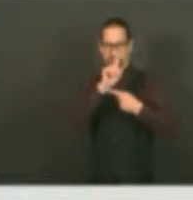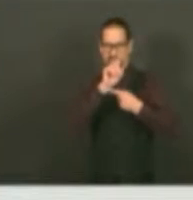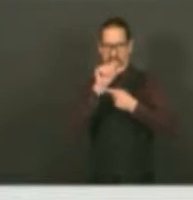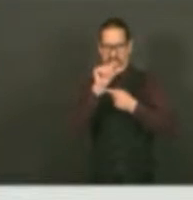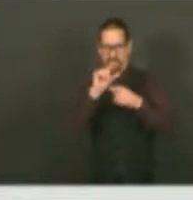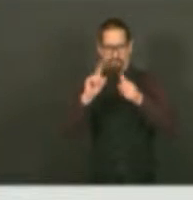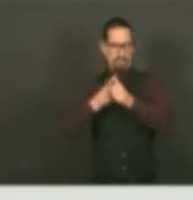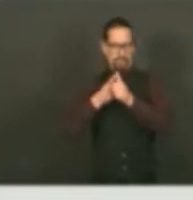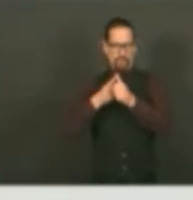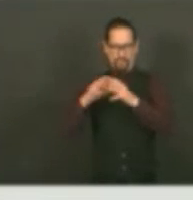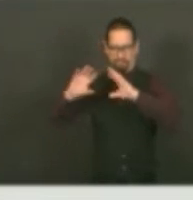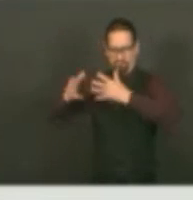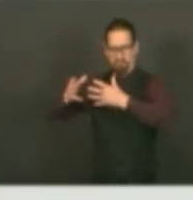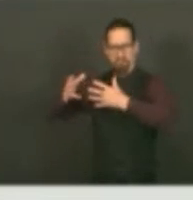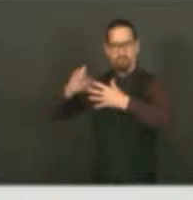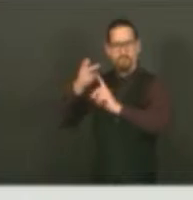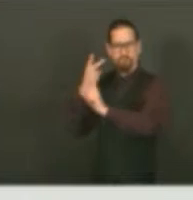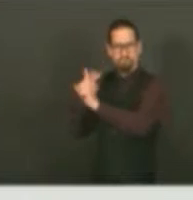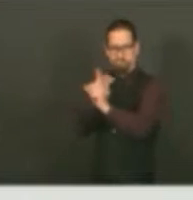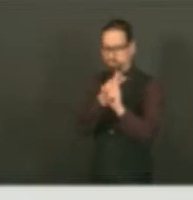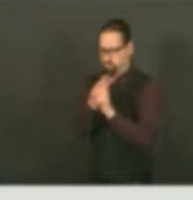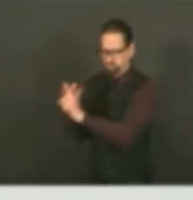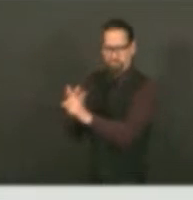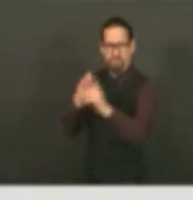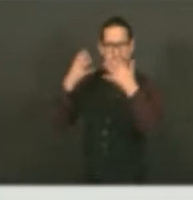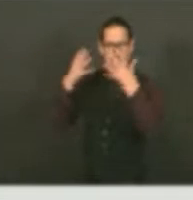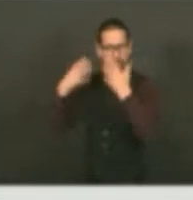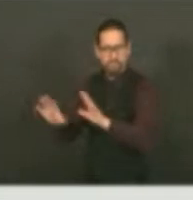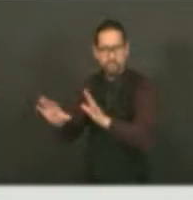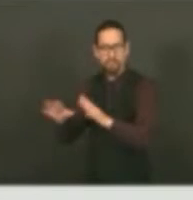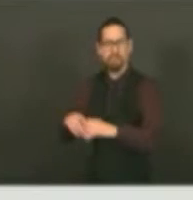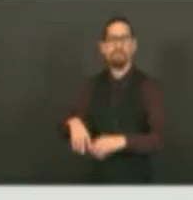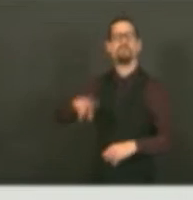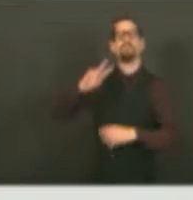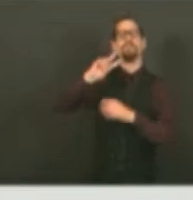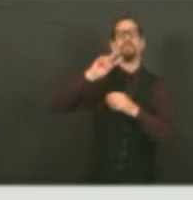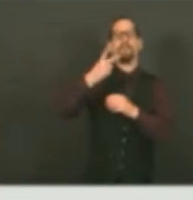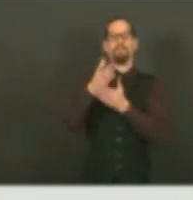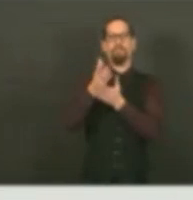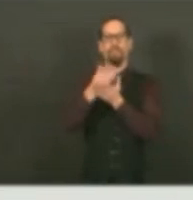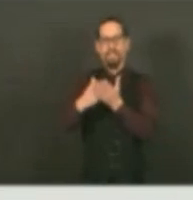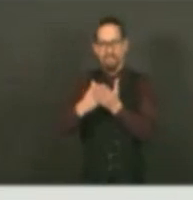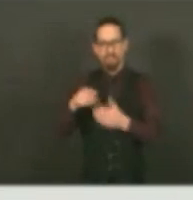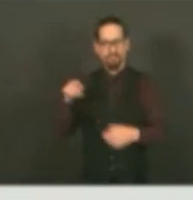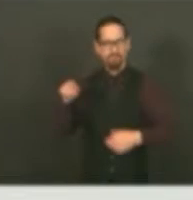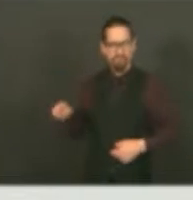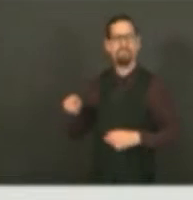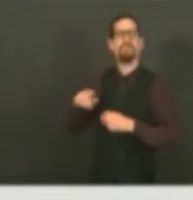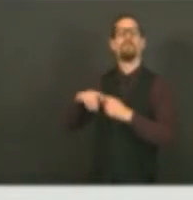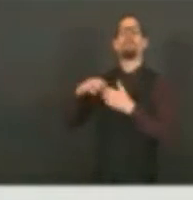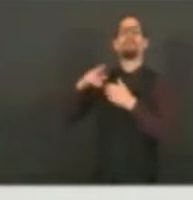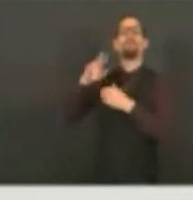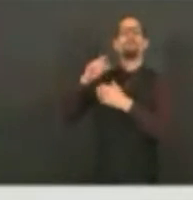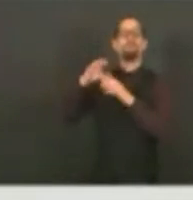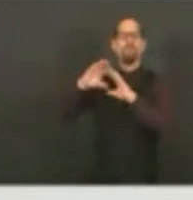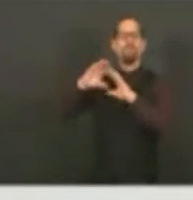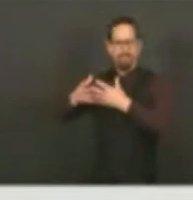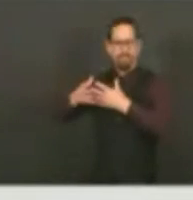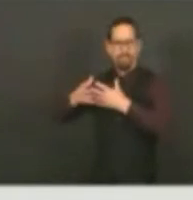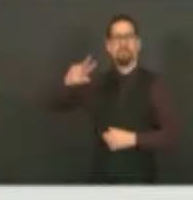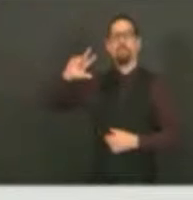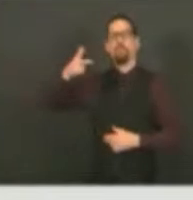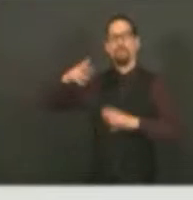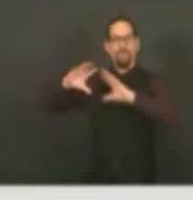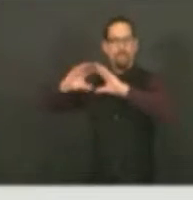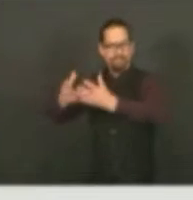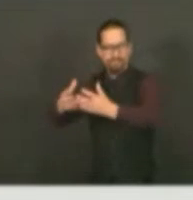1B, phase 2, phase 3, and then finally everyone else in phase 4. People in phase 1B are likely to include,